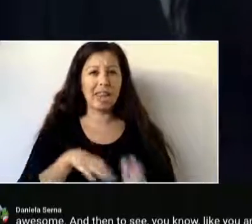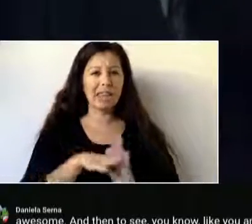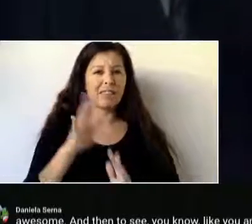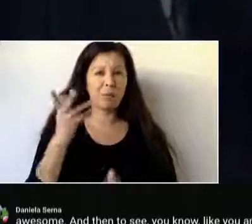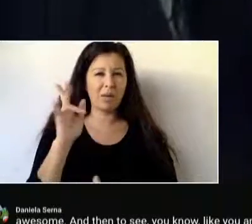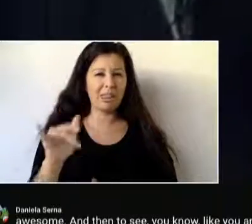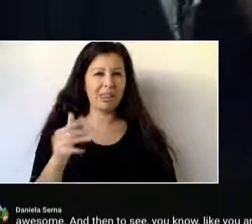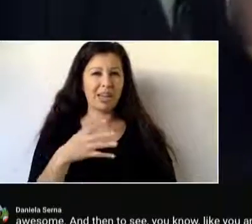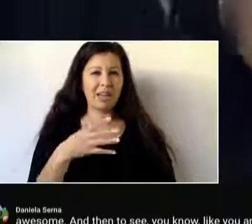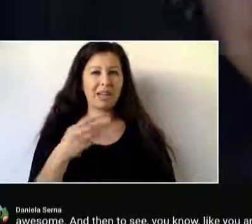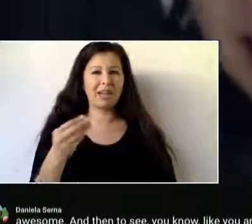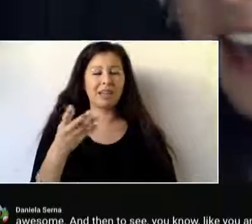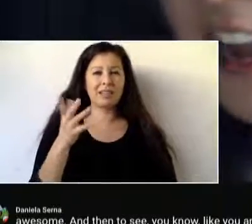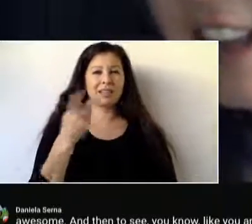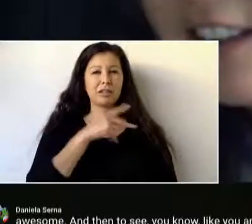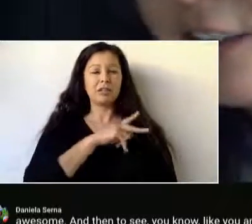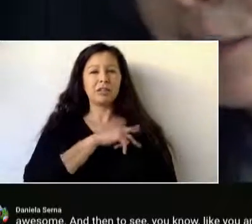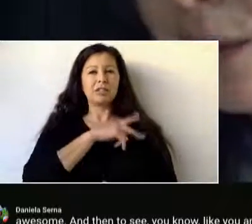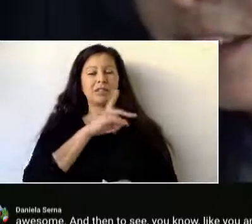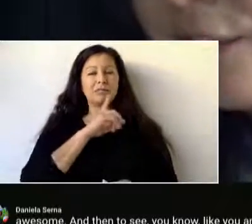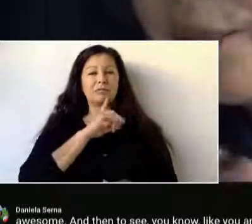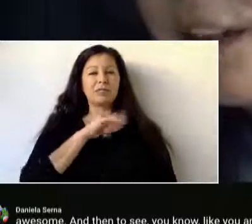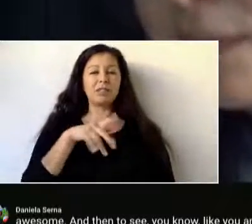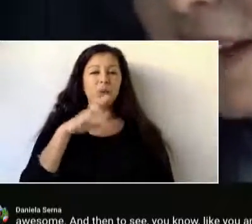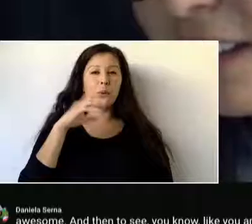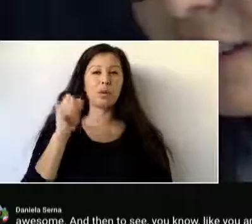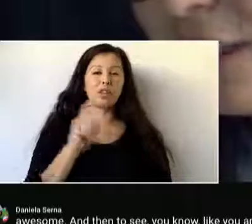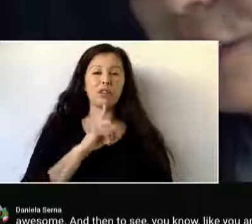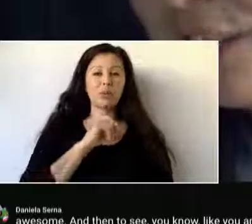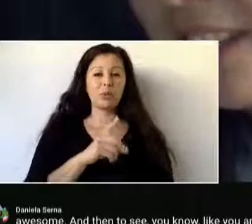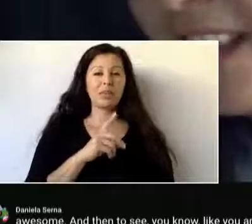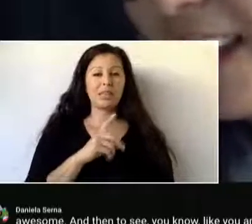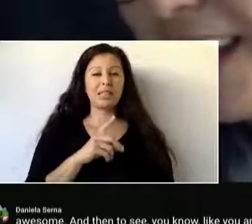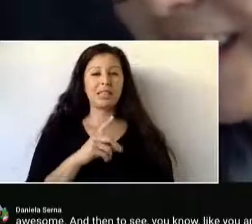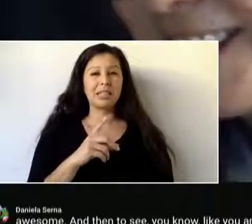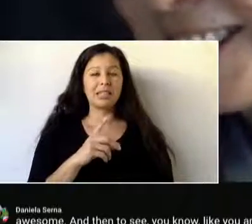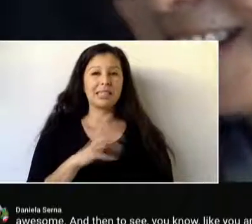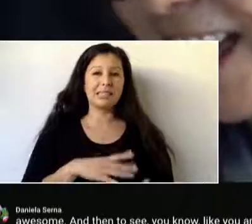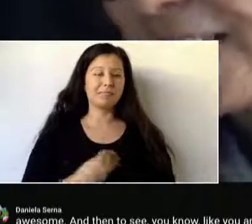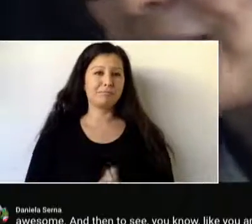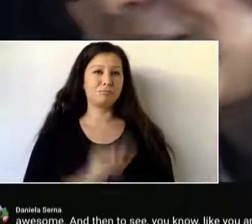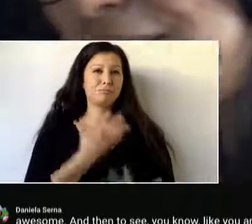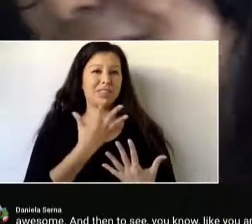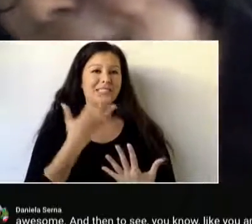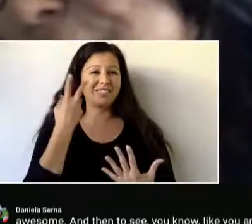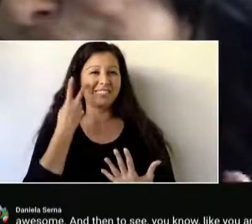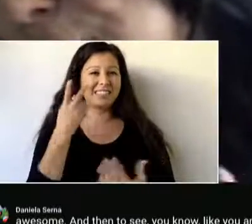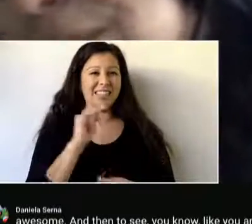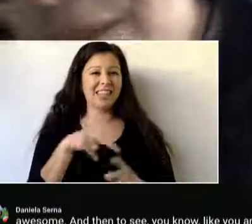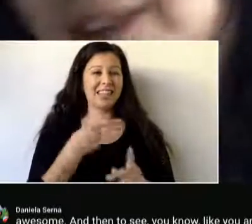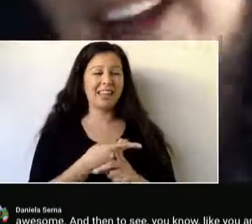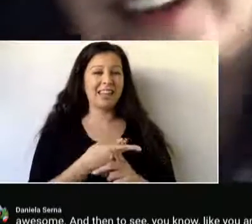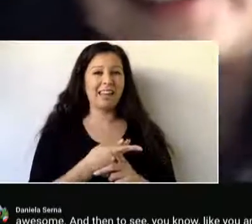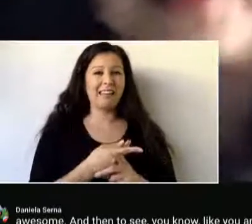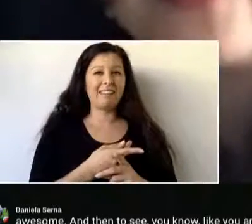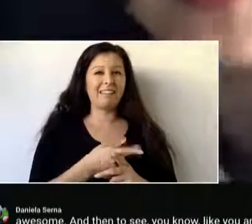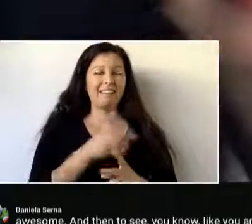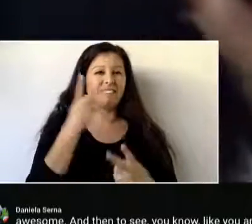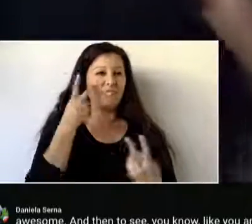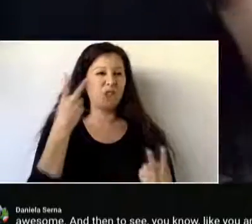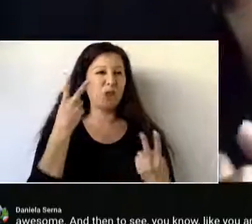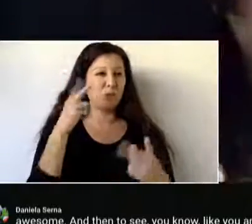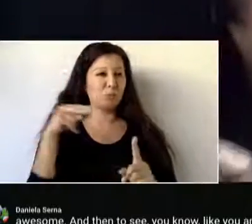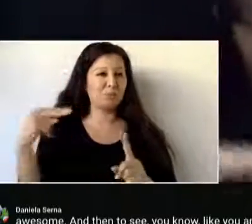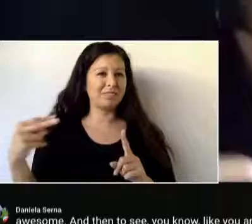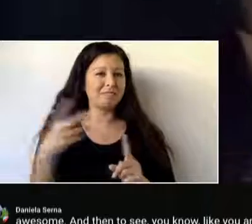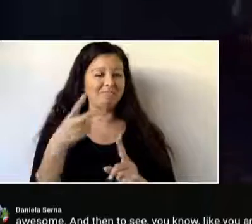because I know personally it was super inspirational to see this kind of new, like, just